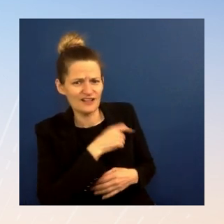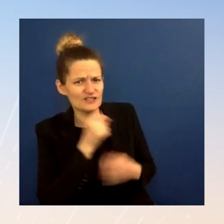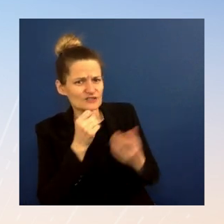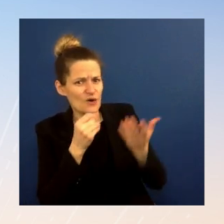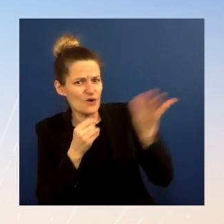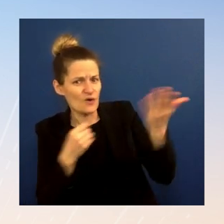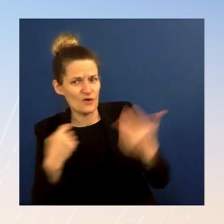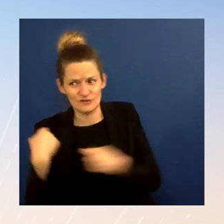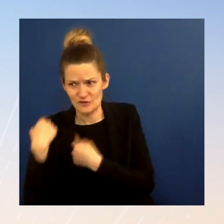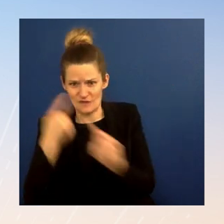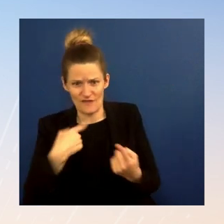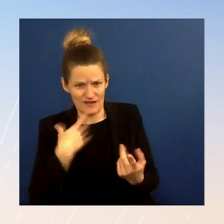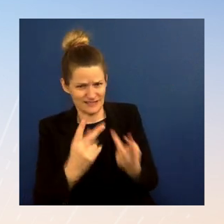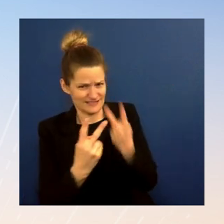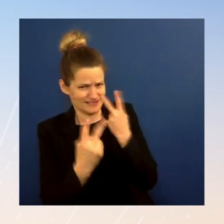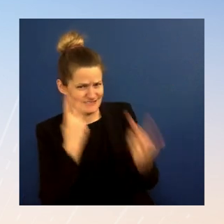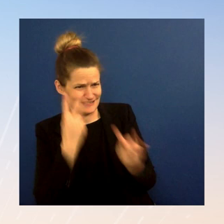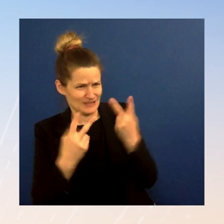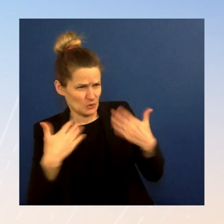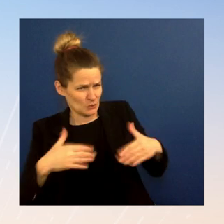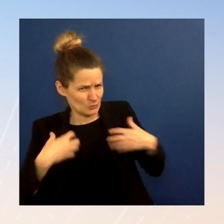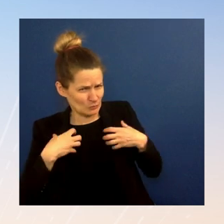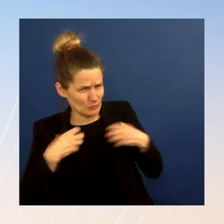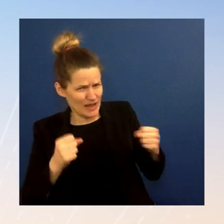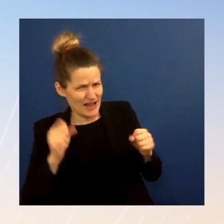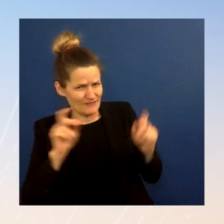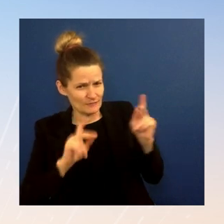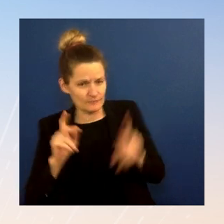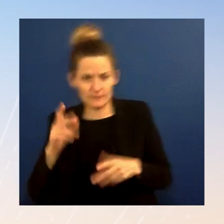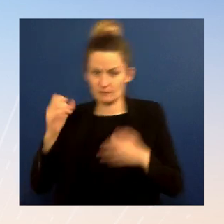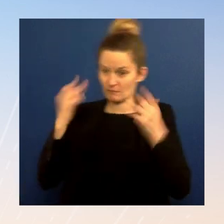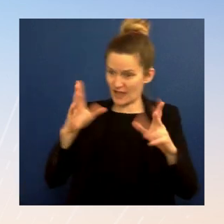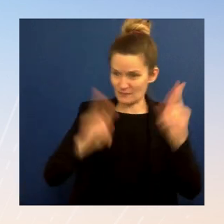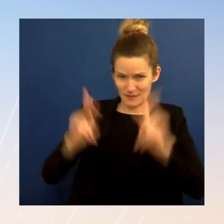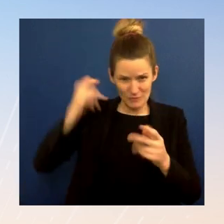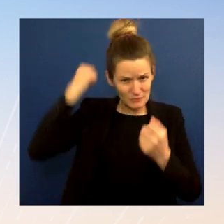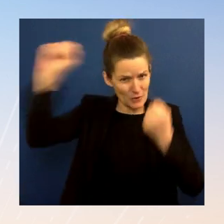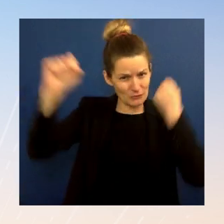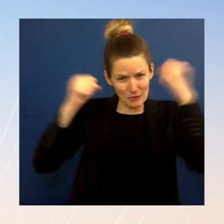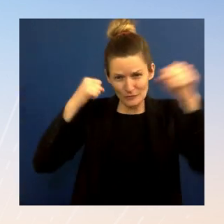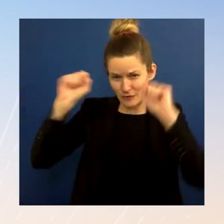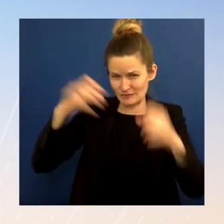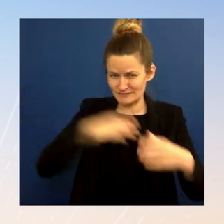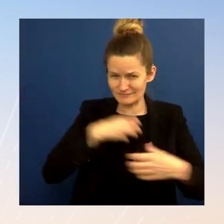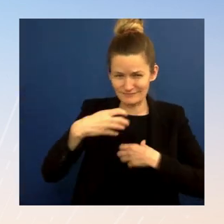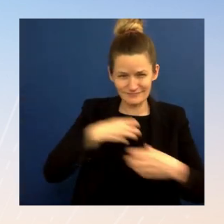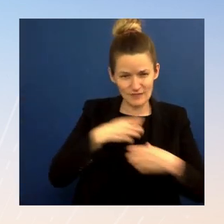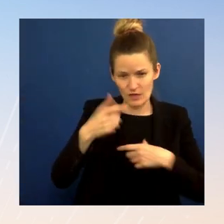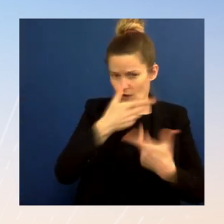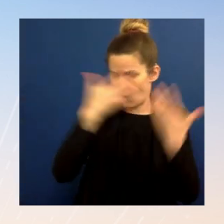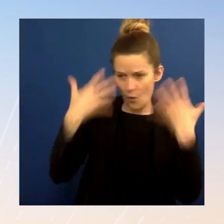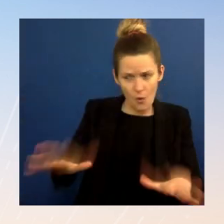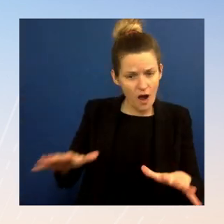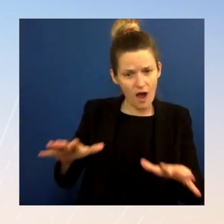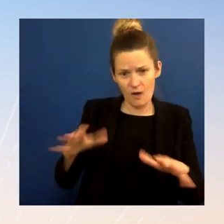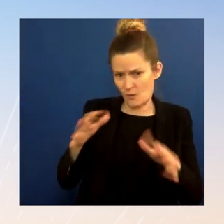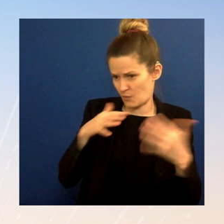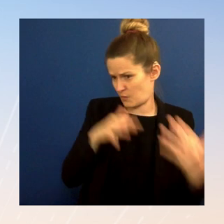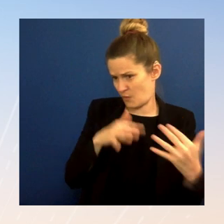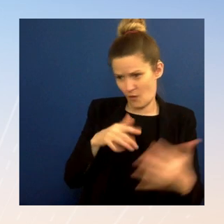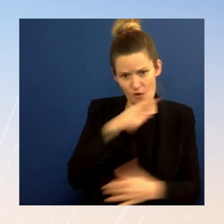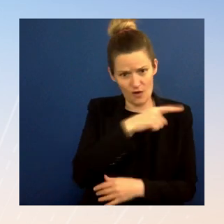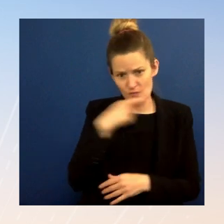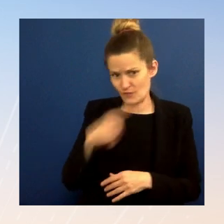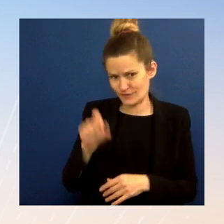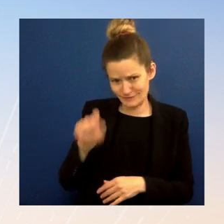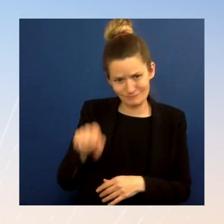many speaking out against the war, even within Russia. So his effort to crack down on dissent, to crack down on the freedom of press, on the freedom of